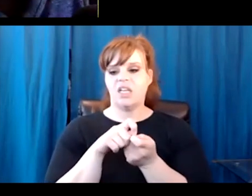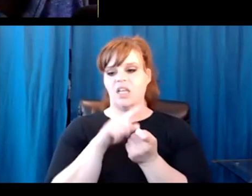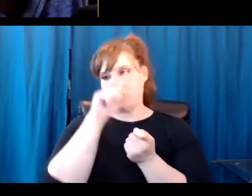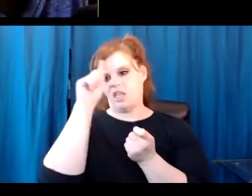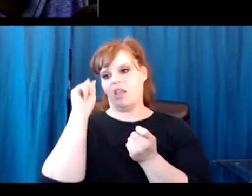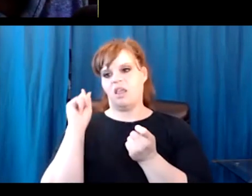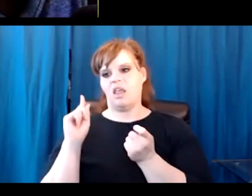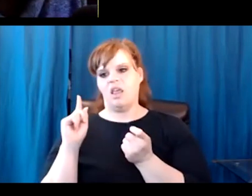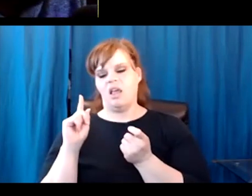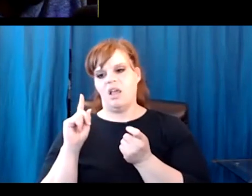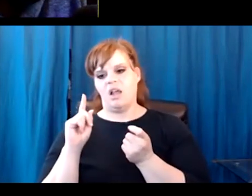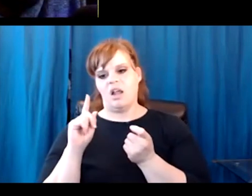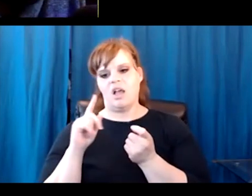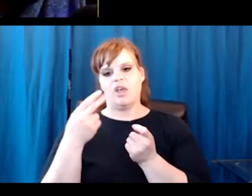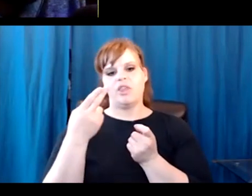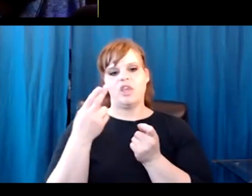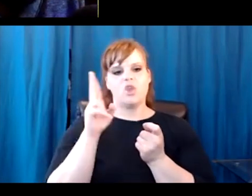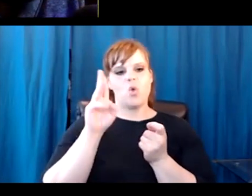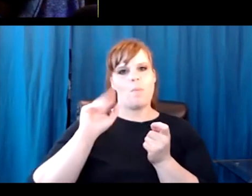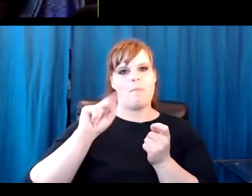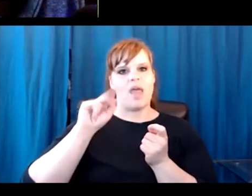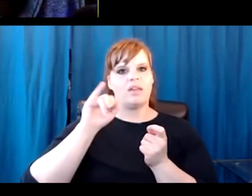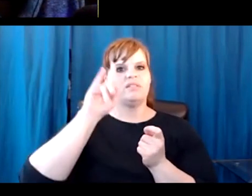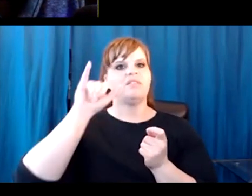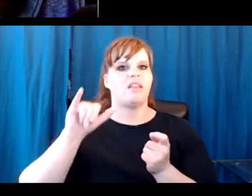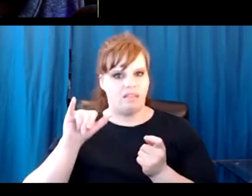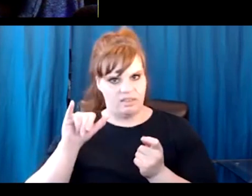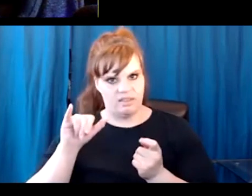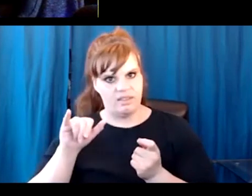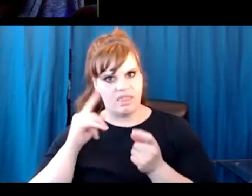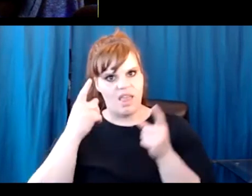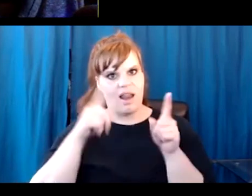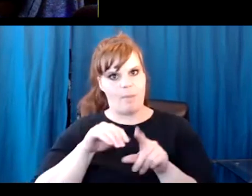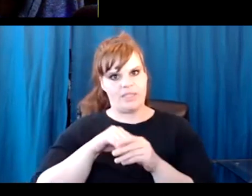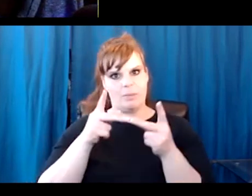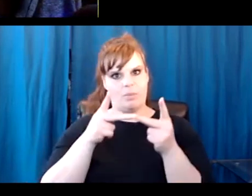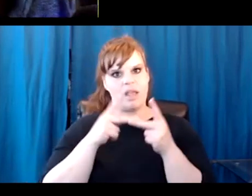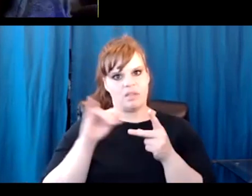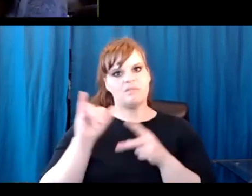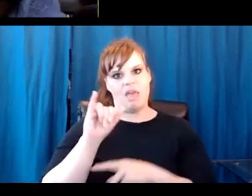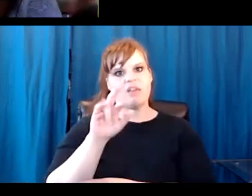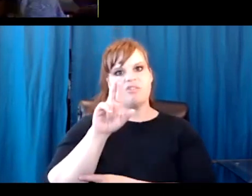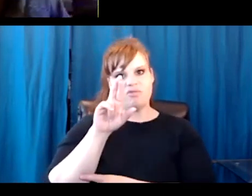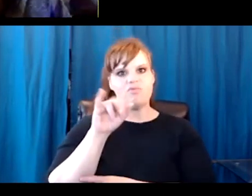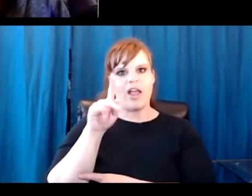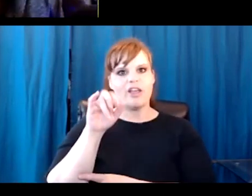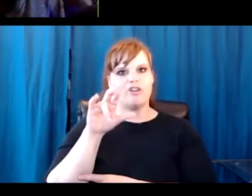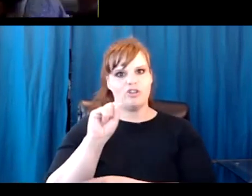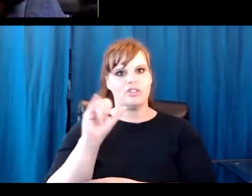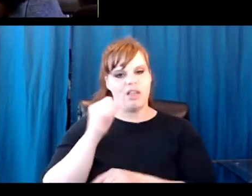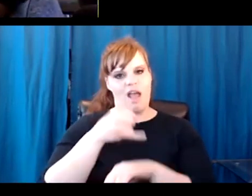the humanity that happens in places like that, right? Like there's this idea that